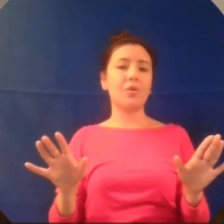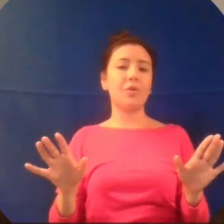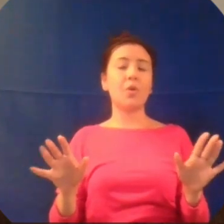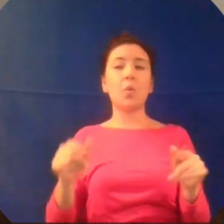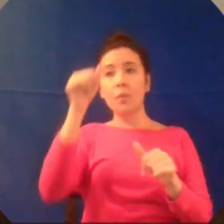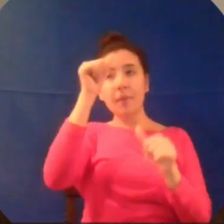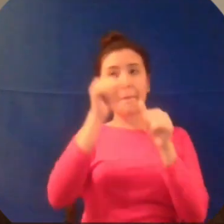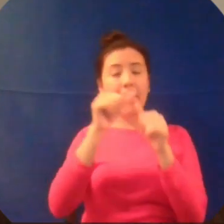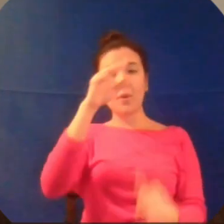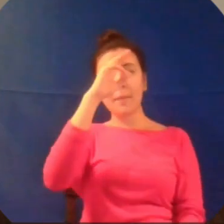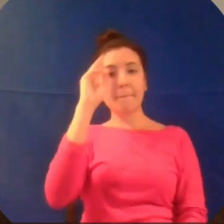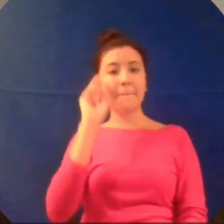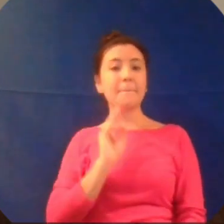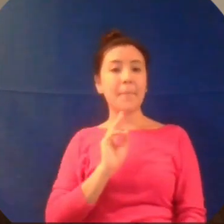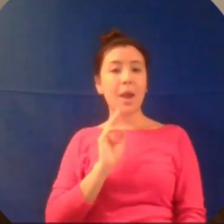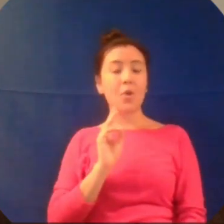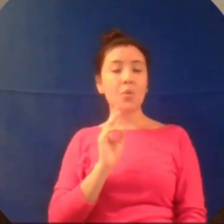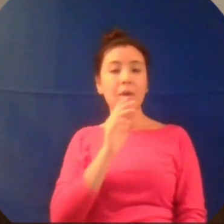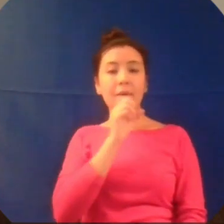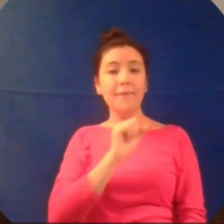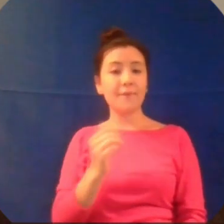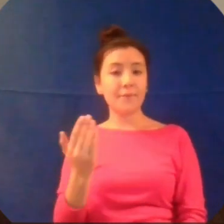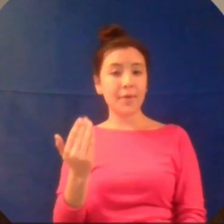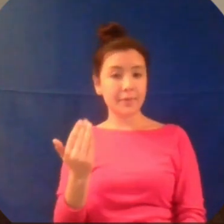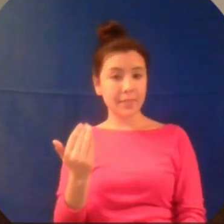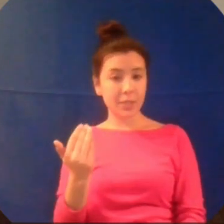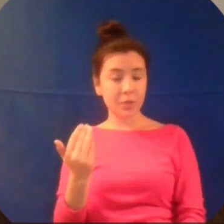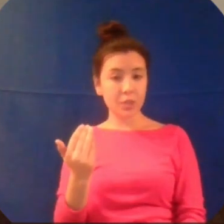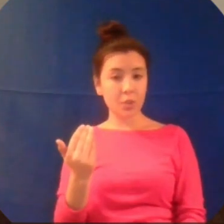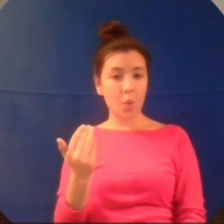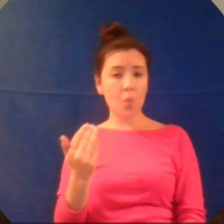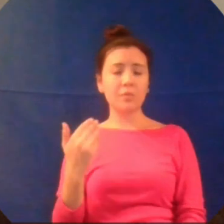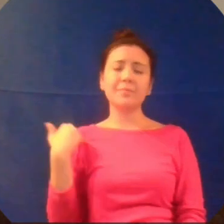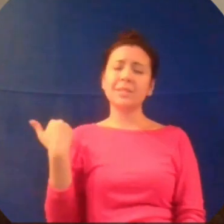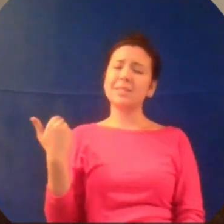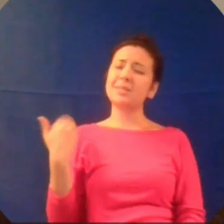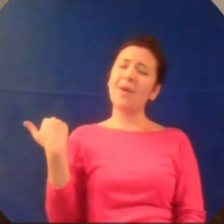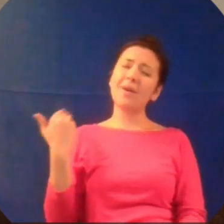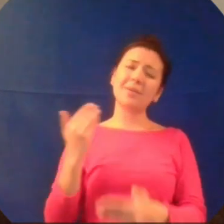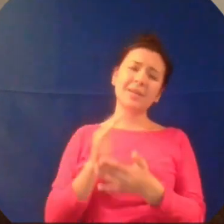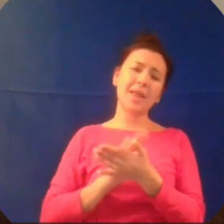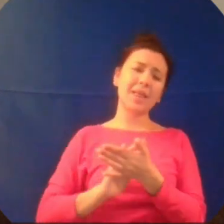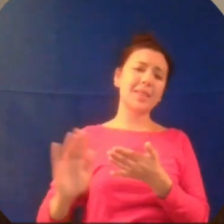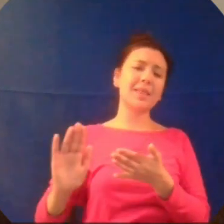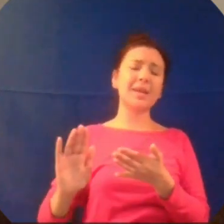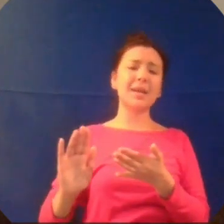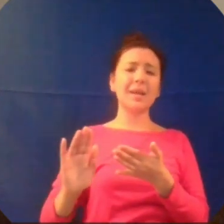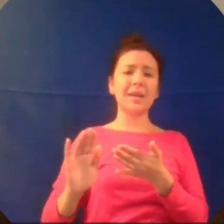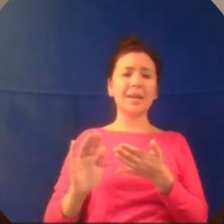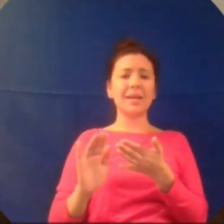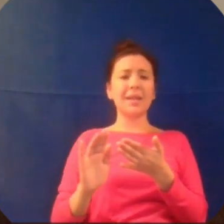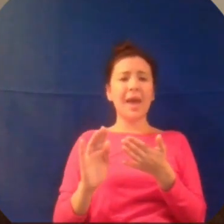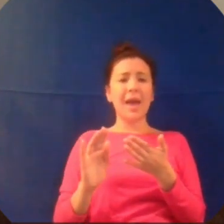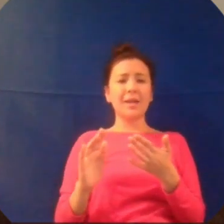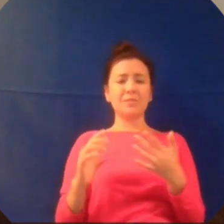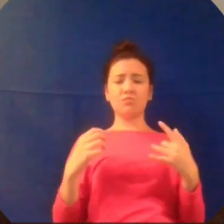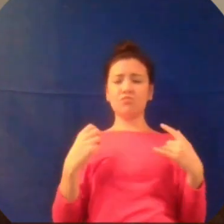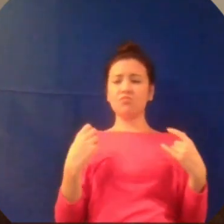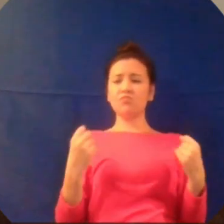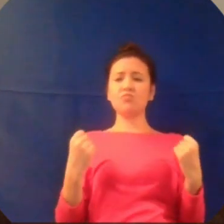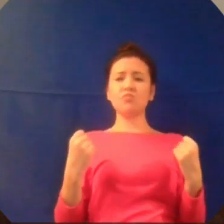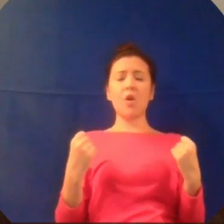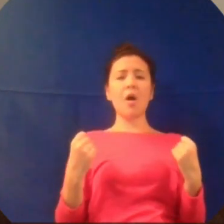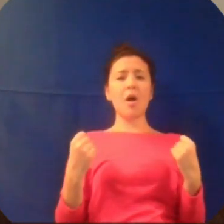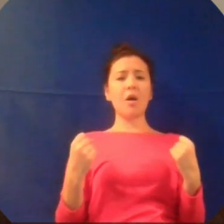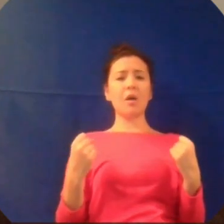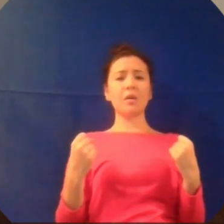Mary, 15 years old, very young, very pure, but very brave. And as we find out,